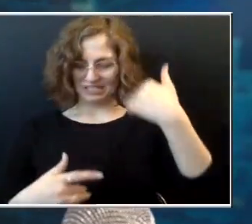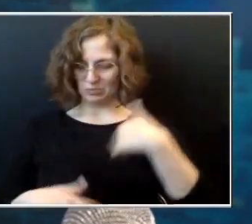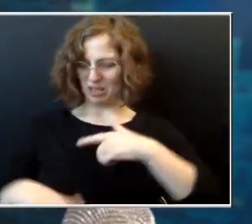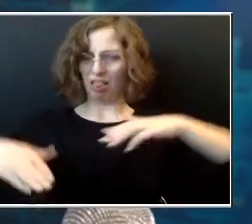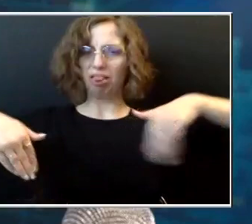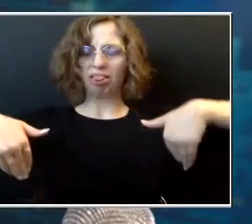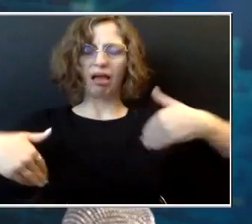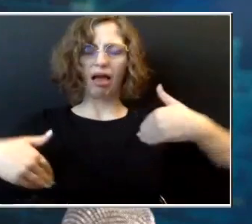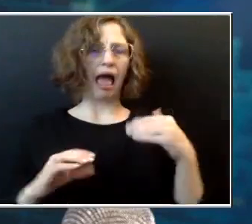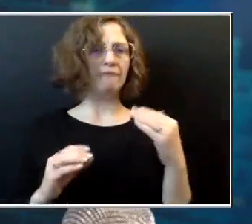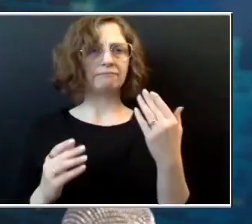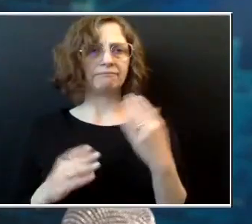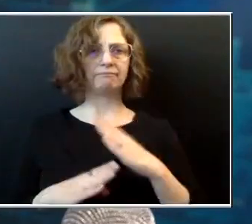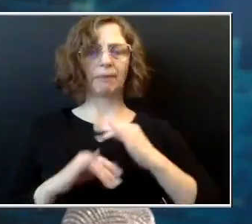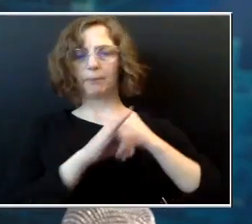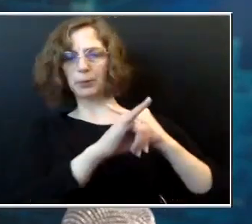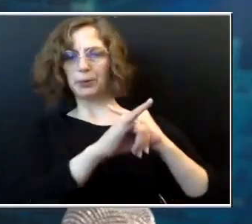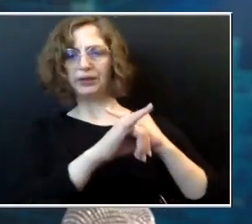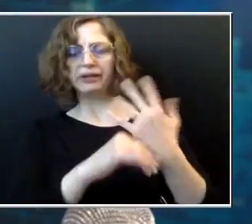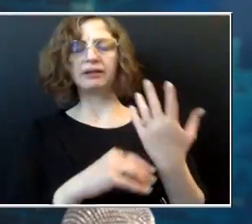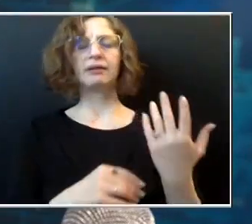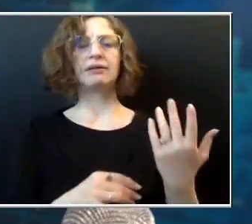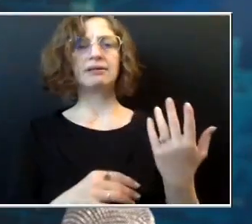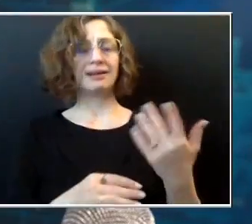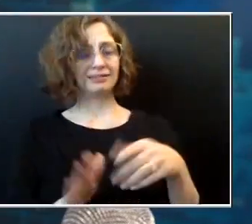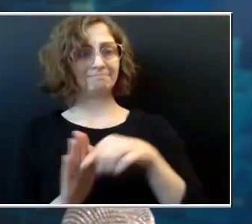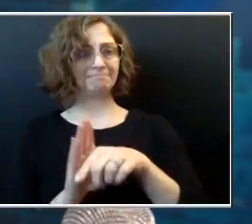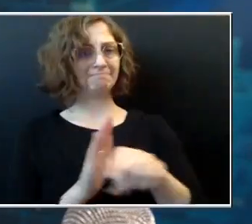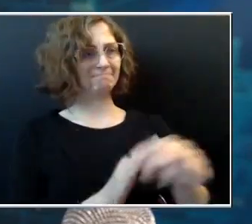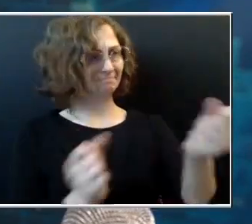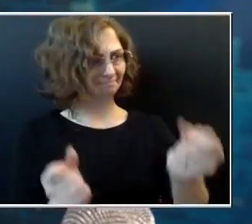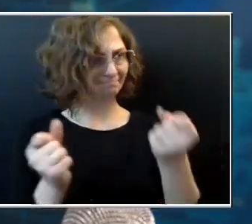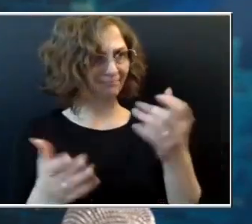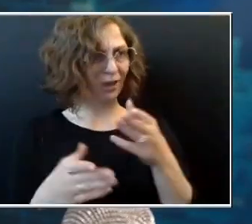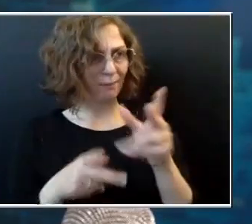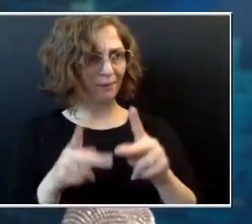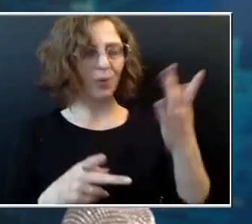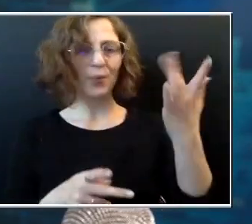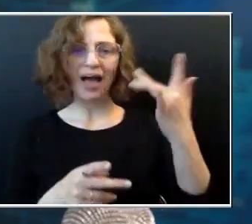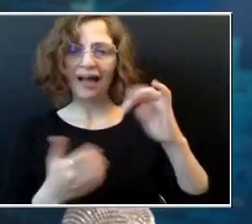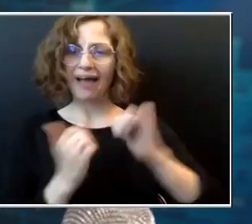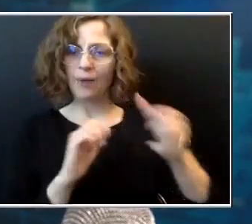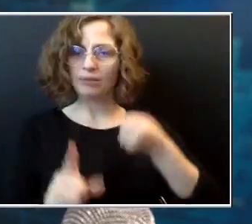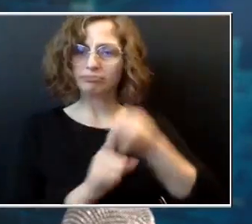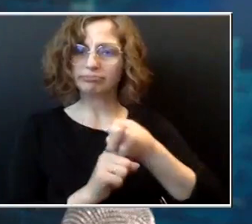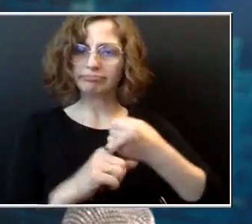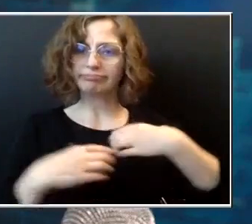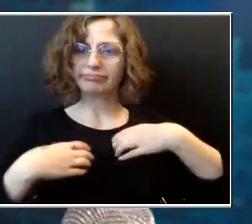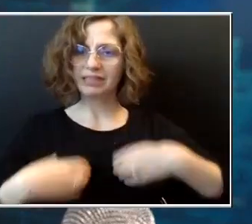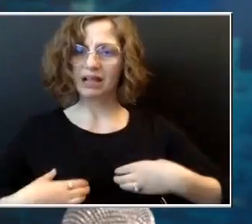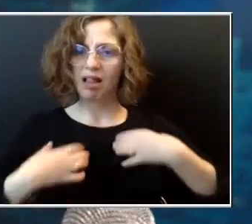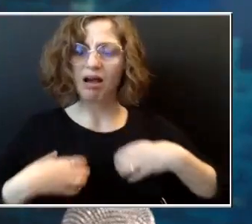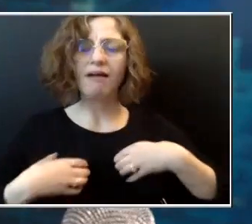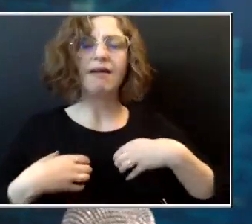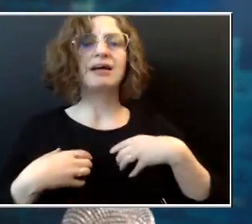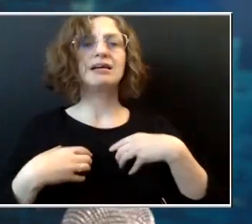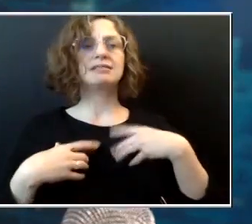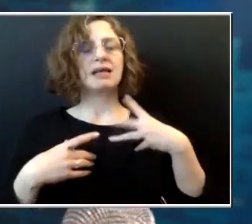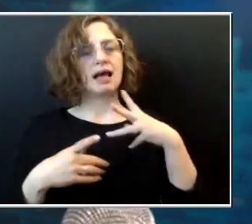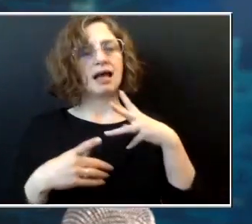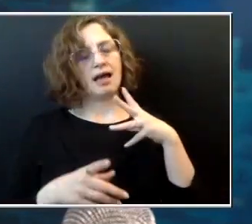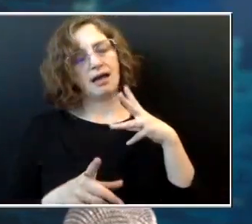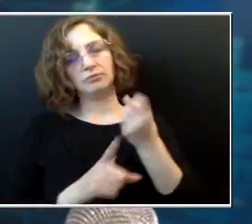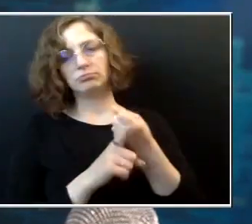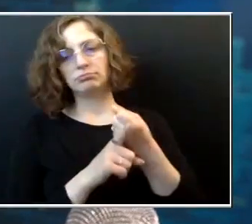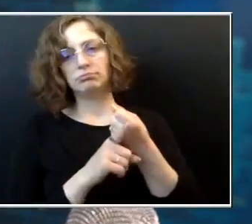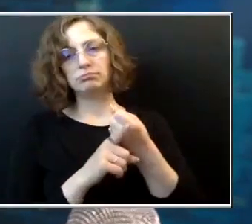a high mortality rate because of how severe the disease, what it does to your lung, gets into the population, spreads rapidly, and we see the